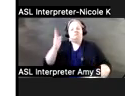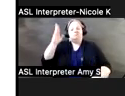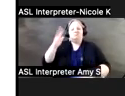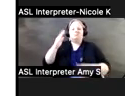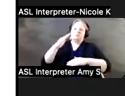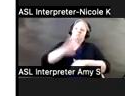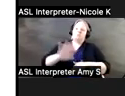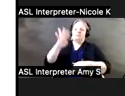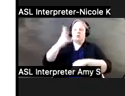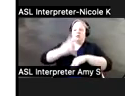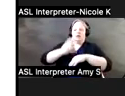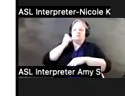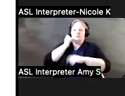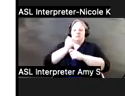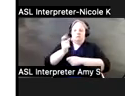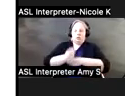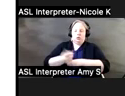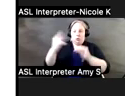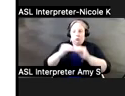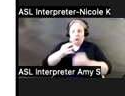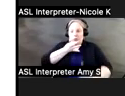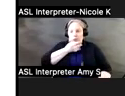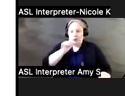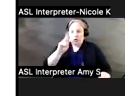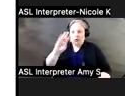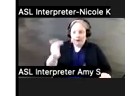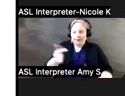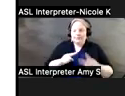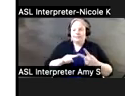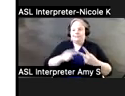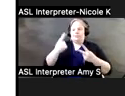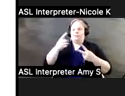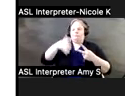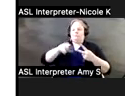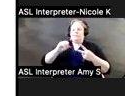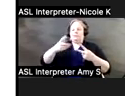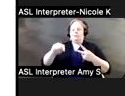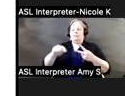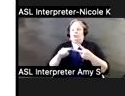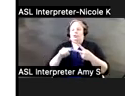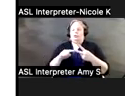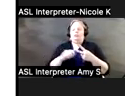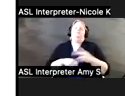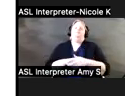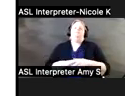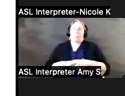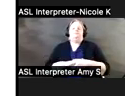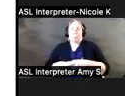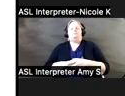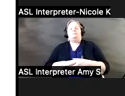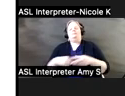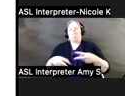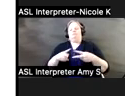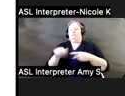got two more coming up, one in August and one in September. And these trainings, again, are